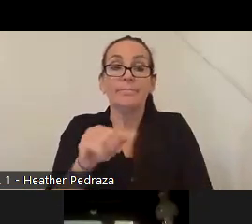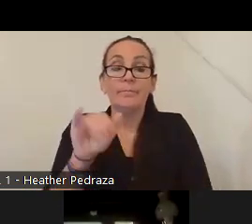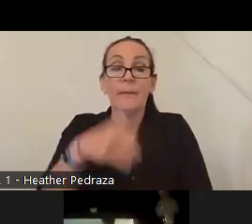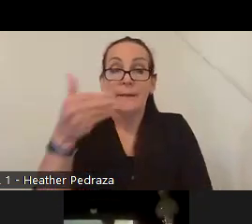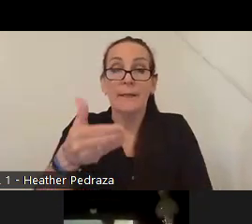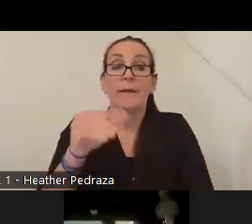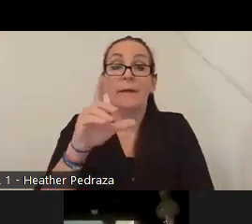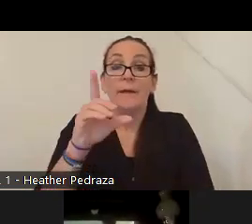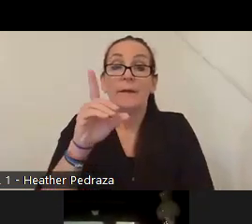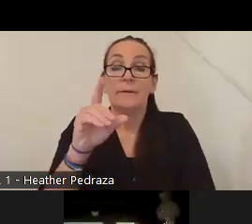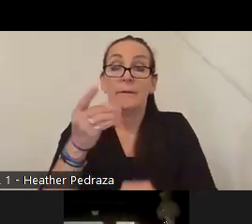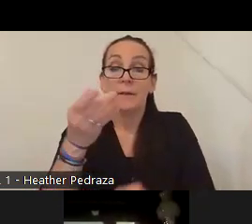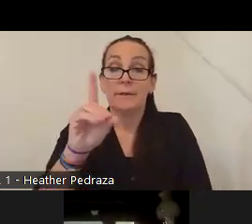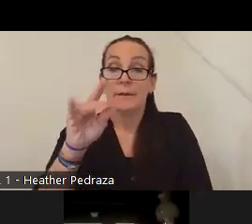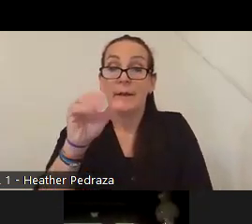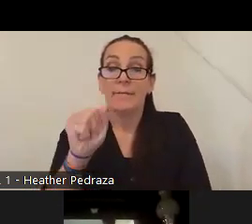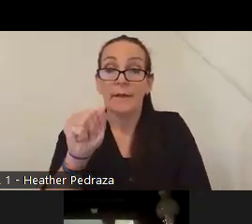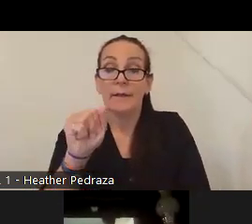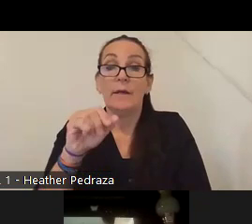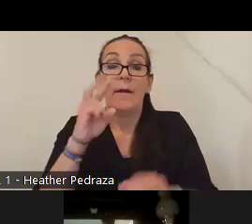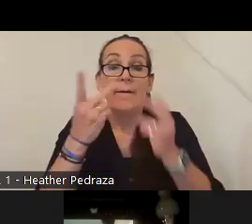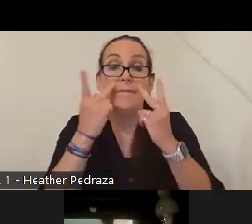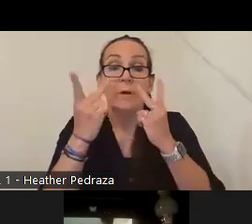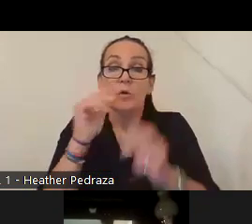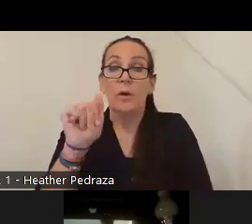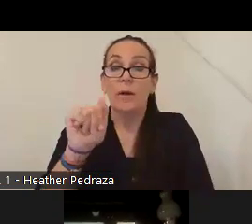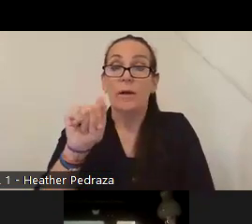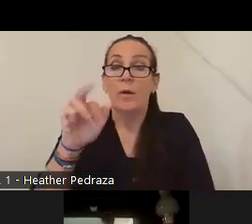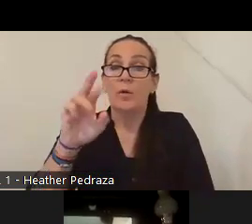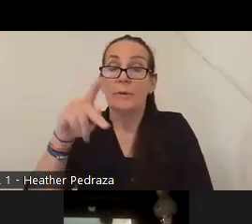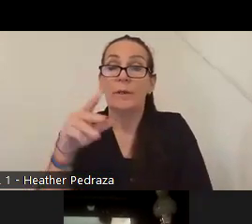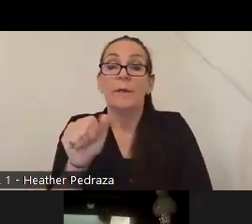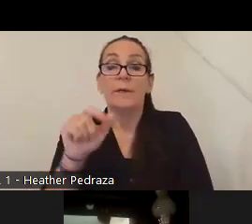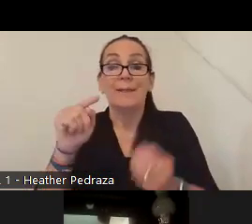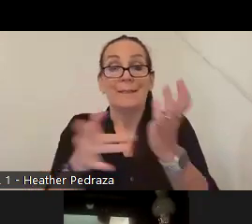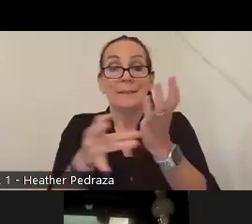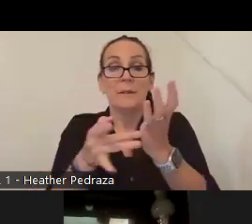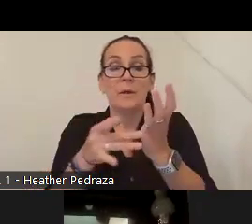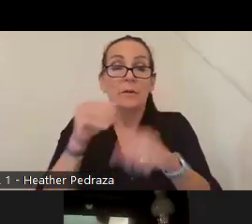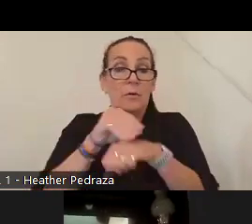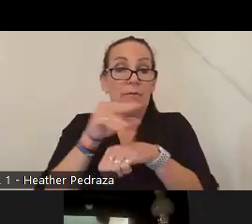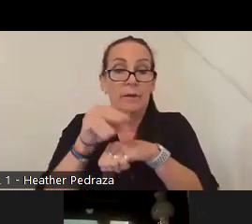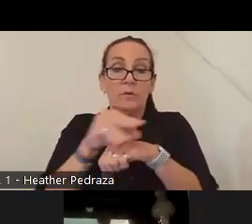What are recommendations and what next steps to make change happen?